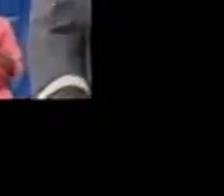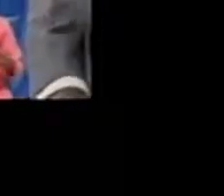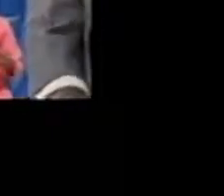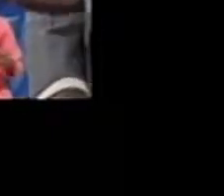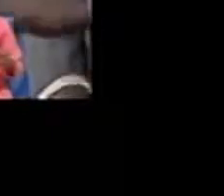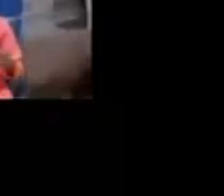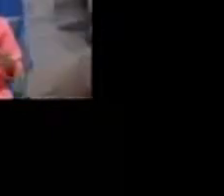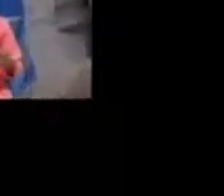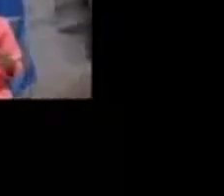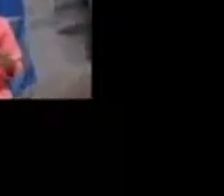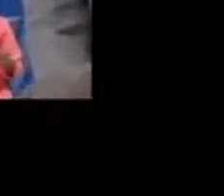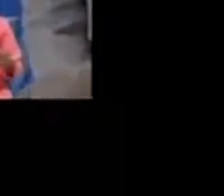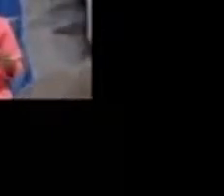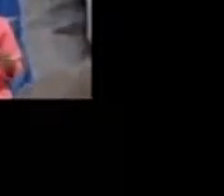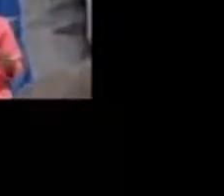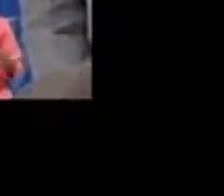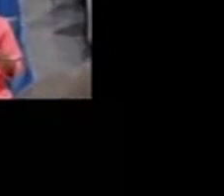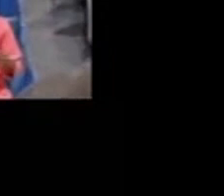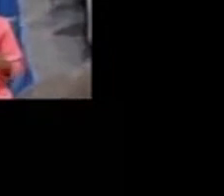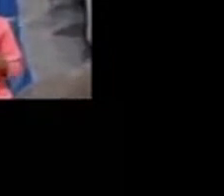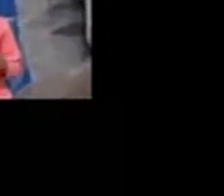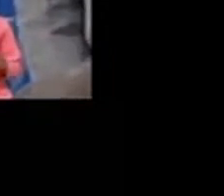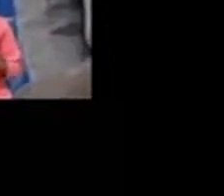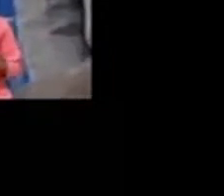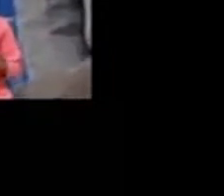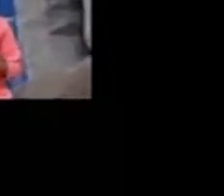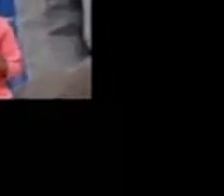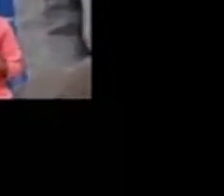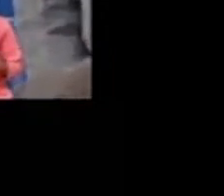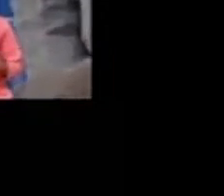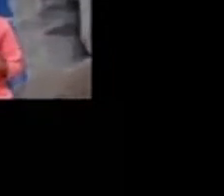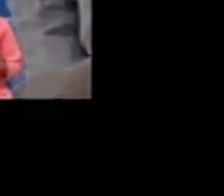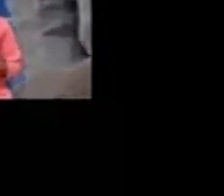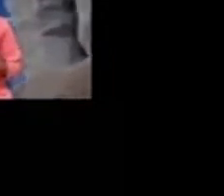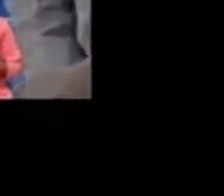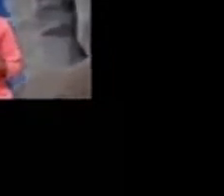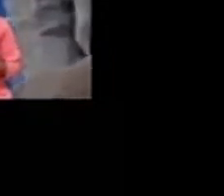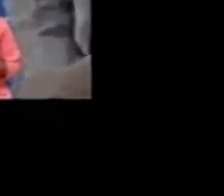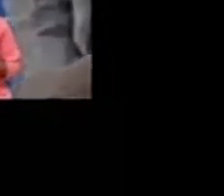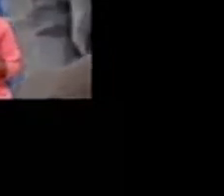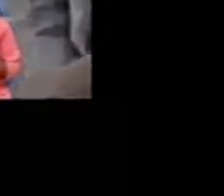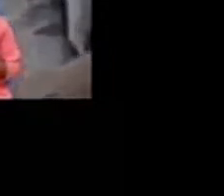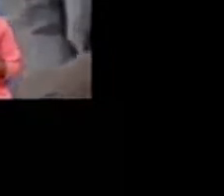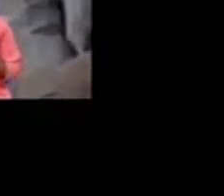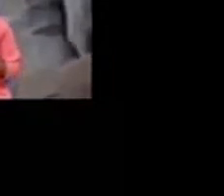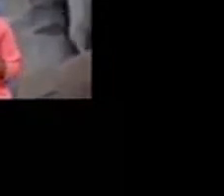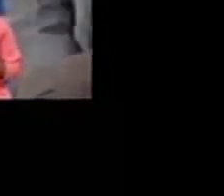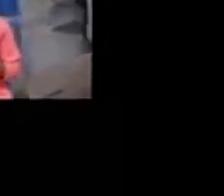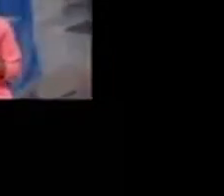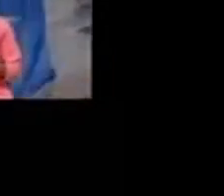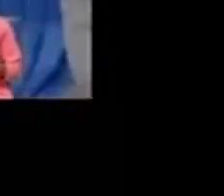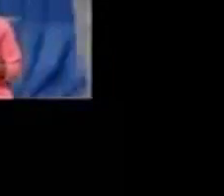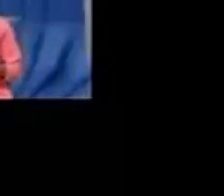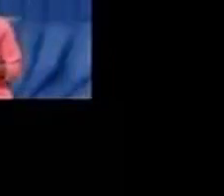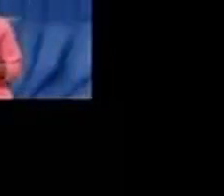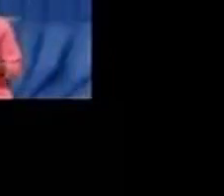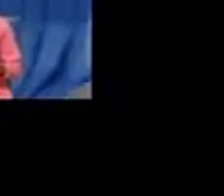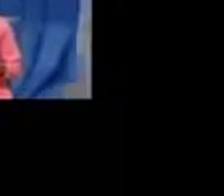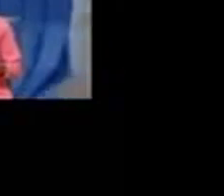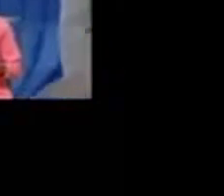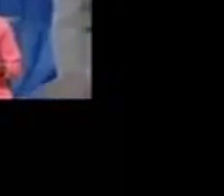teri oruko mi Sister Hani Ogbu mo wa lati Igboho Olorun sise